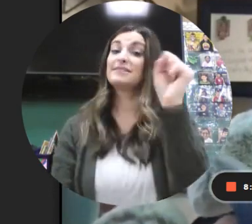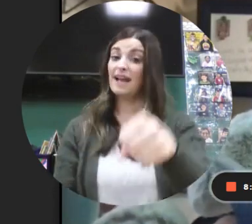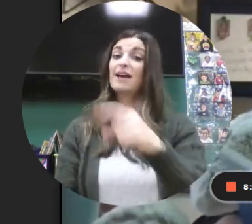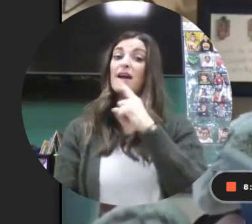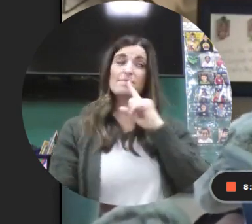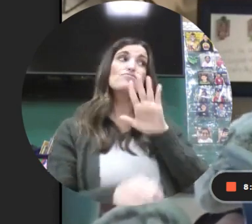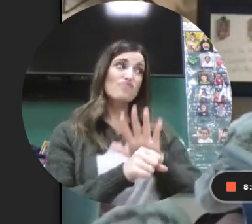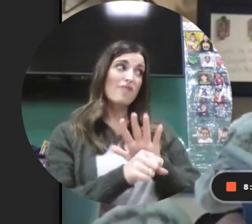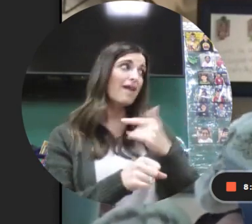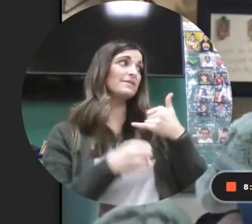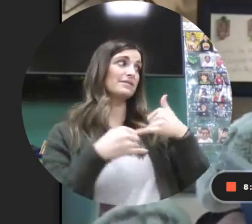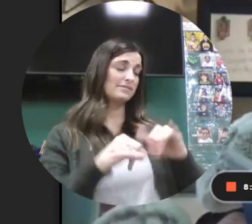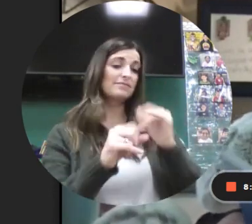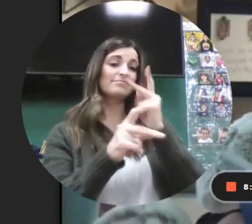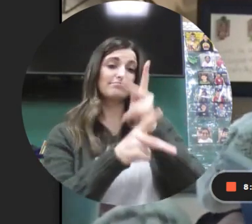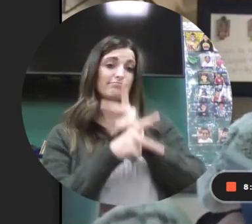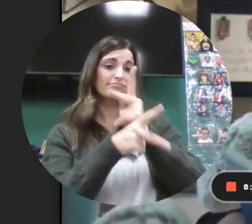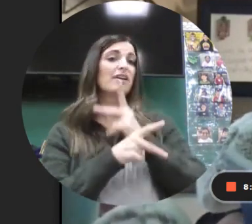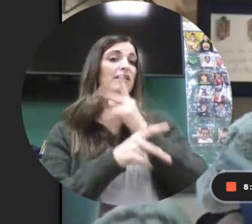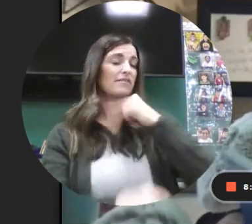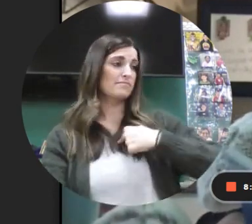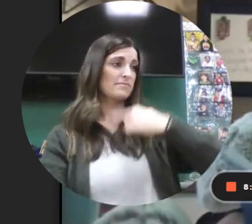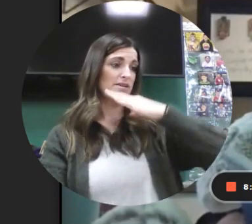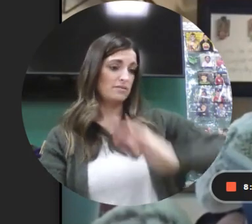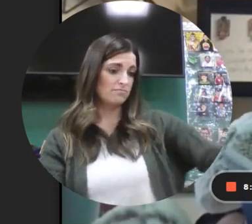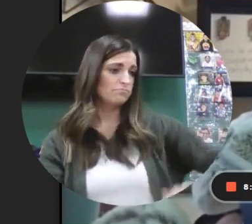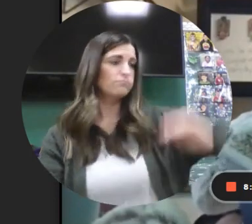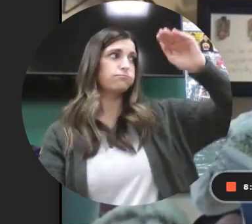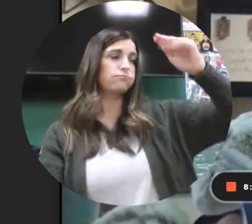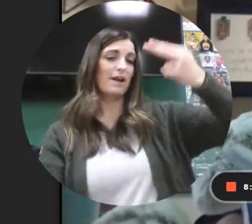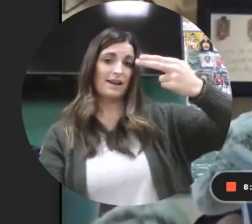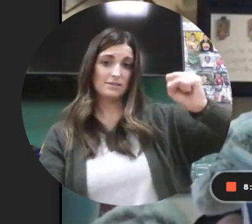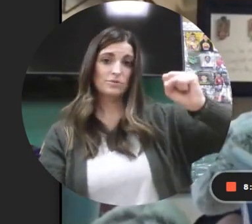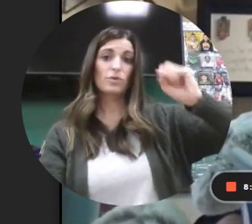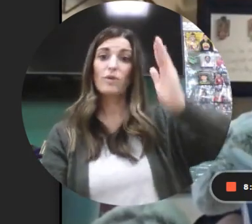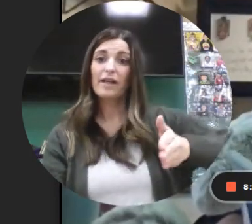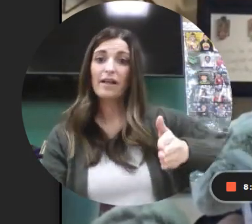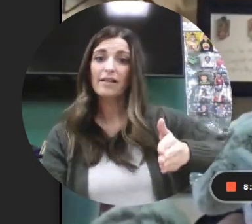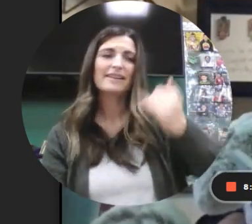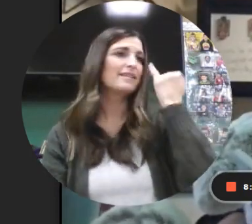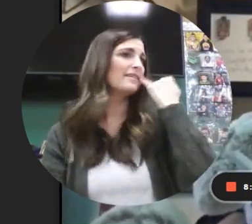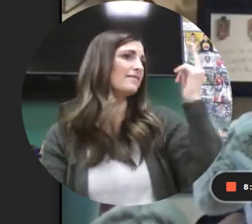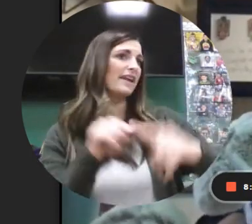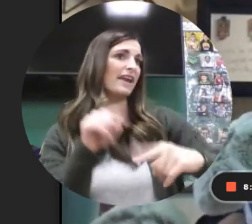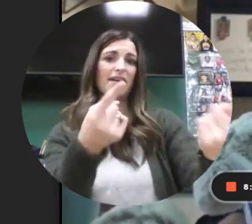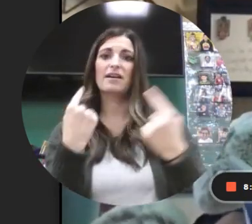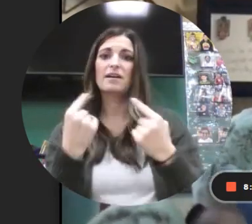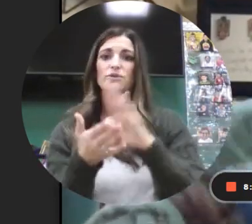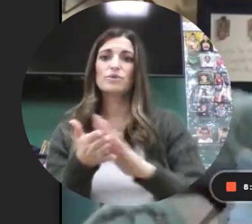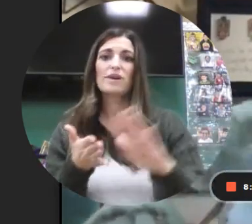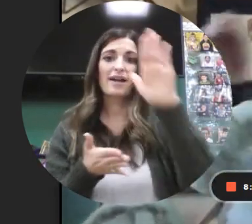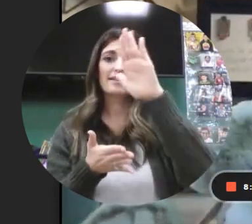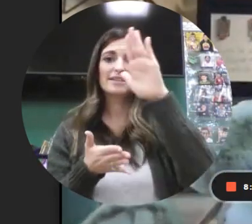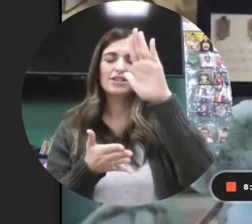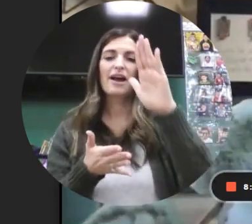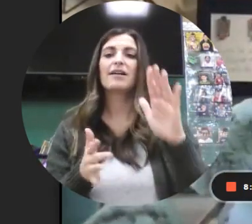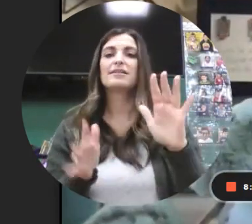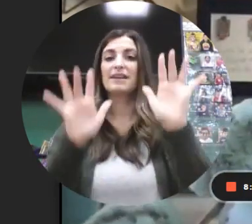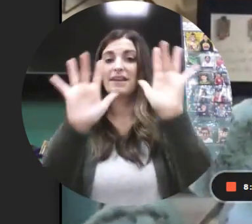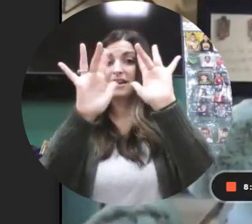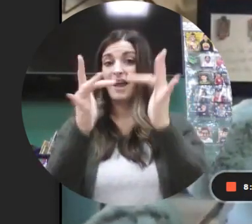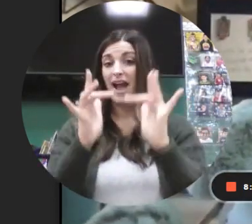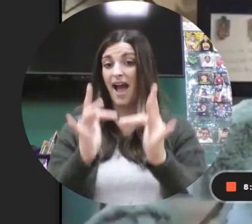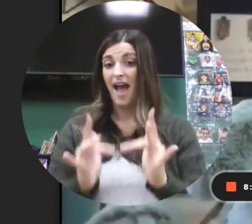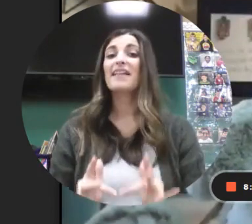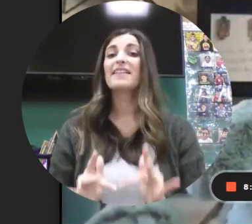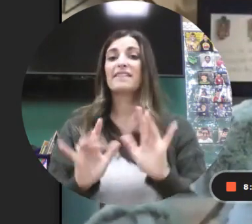I'll still take care of him, even when I'm older and in high school. And if he can't come to college with me, I'll take online classes.